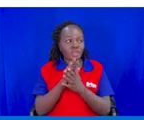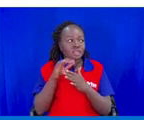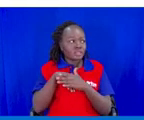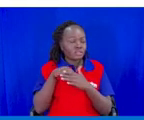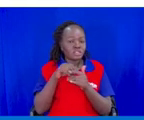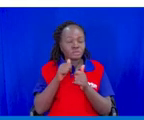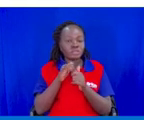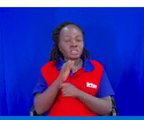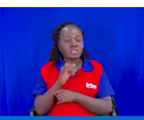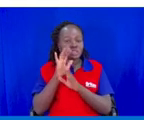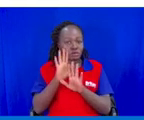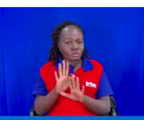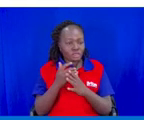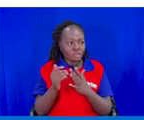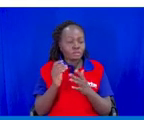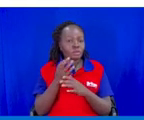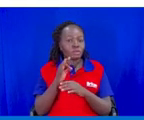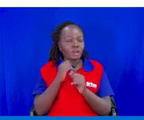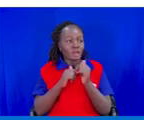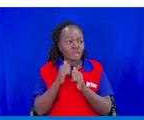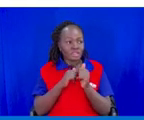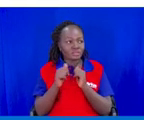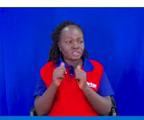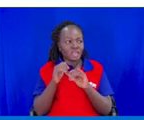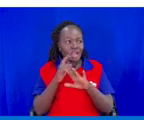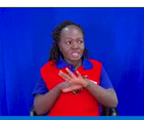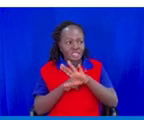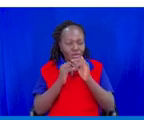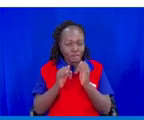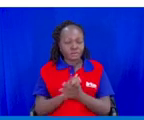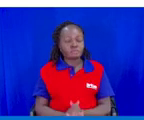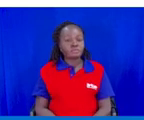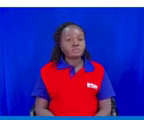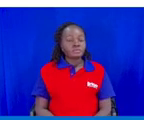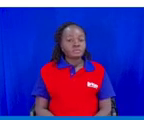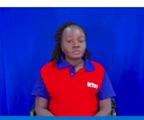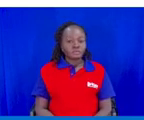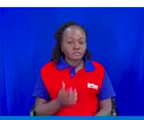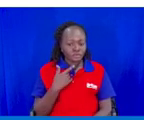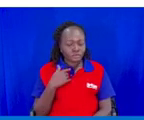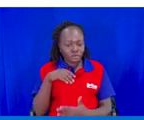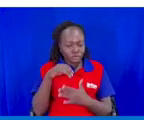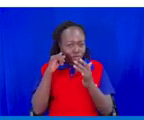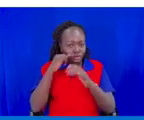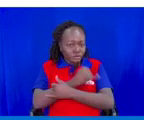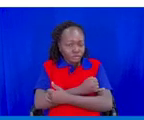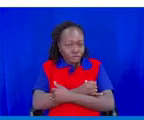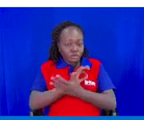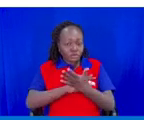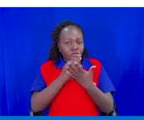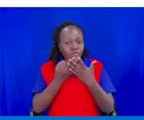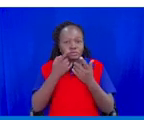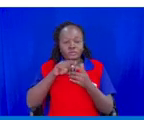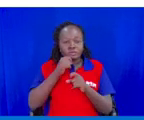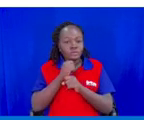critical component of activity at this time. We have institutional funds. We do manage what we